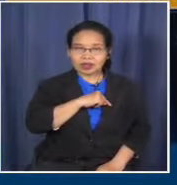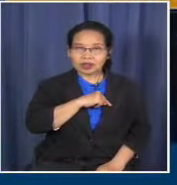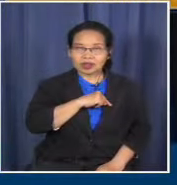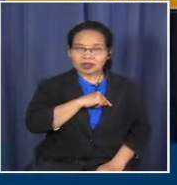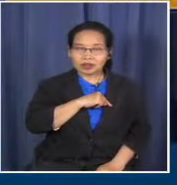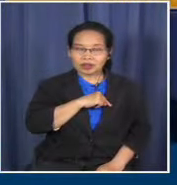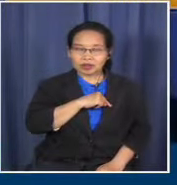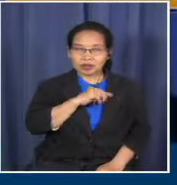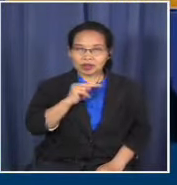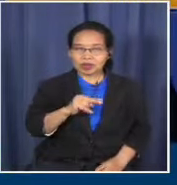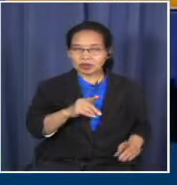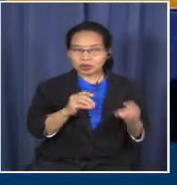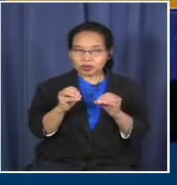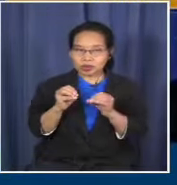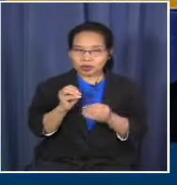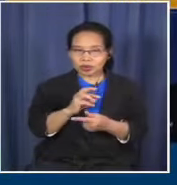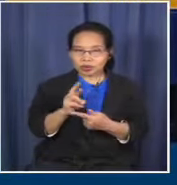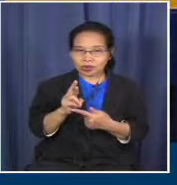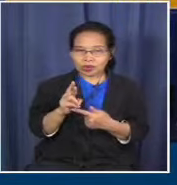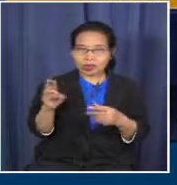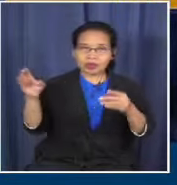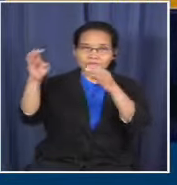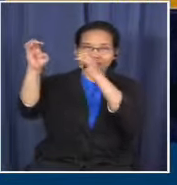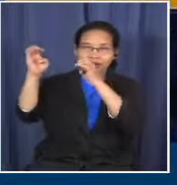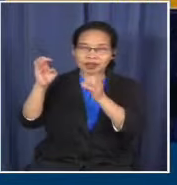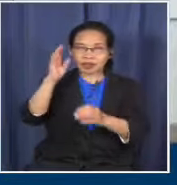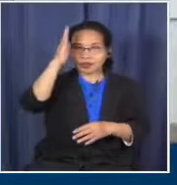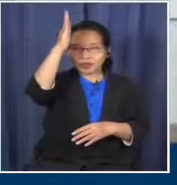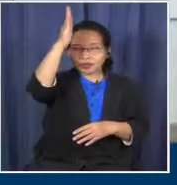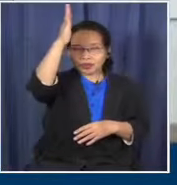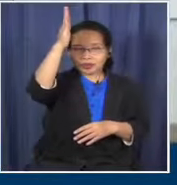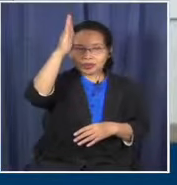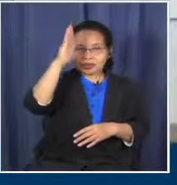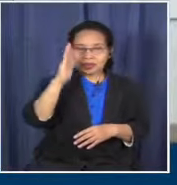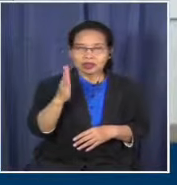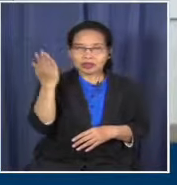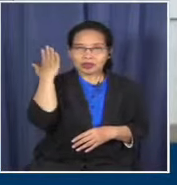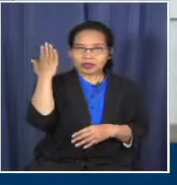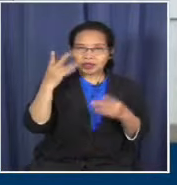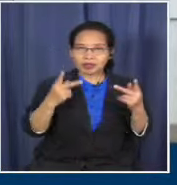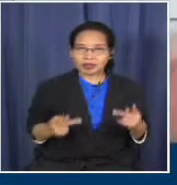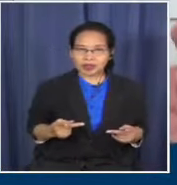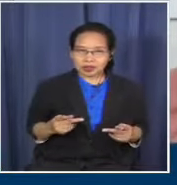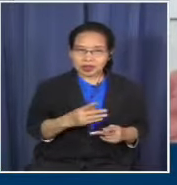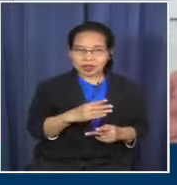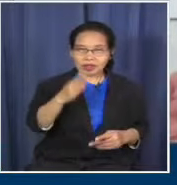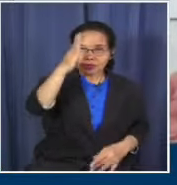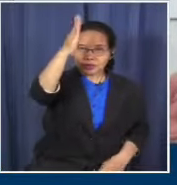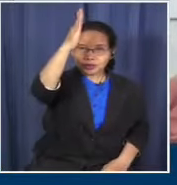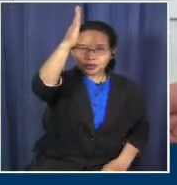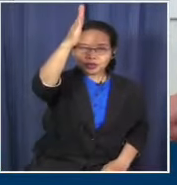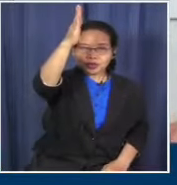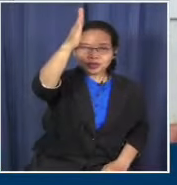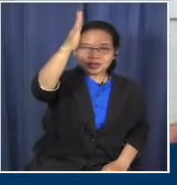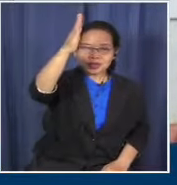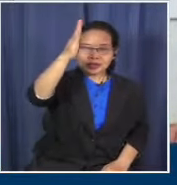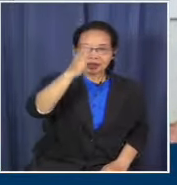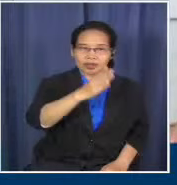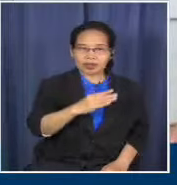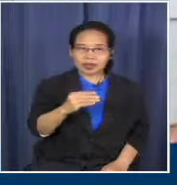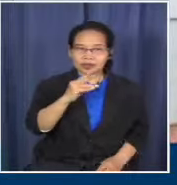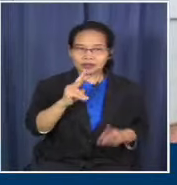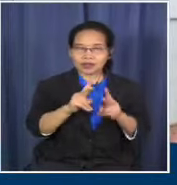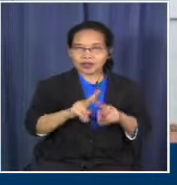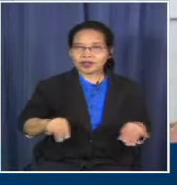are going to do or expect in the future. The past, the present, and the future is